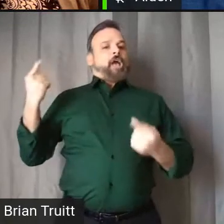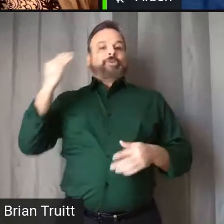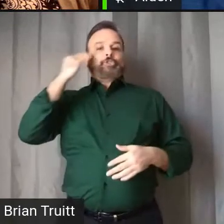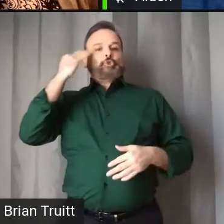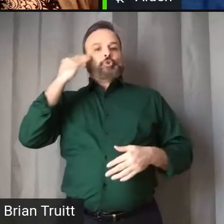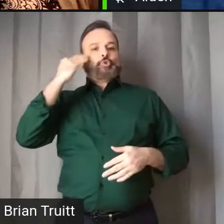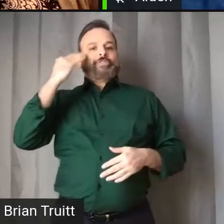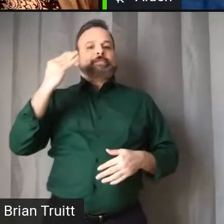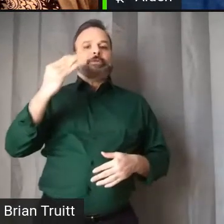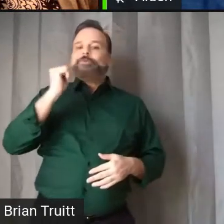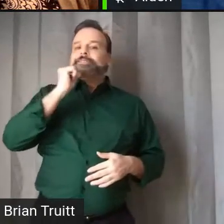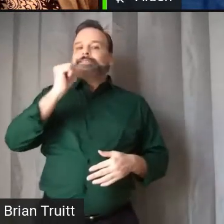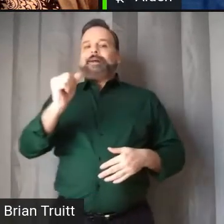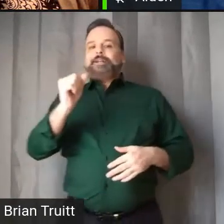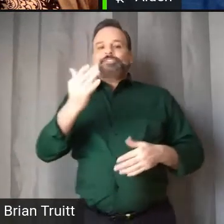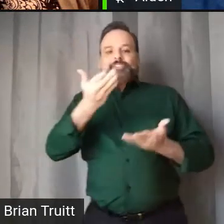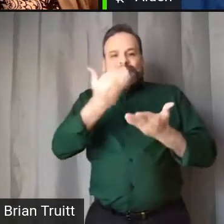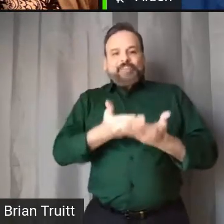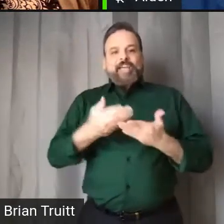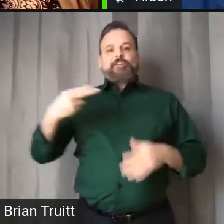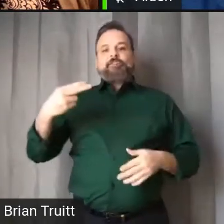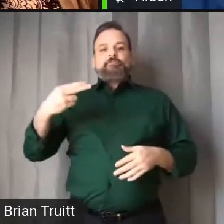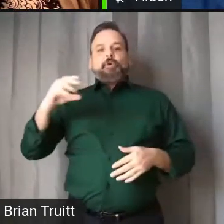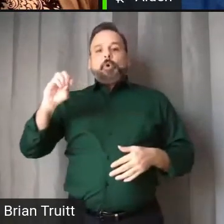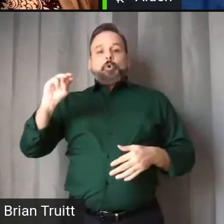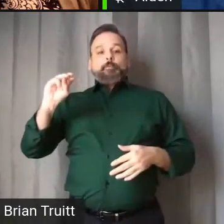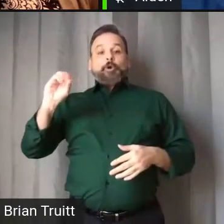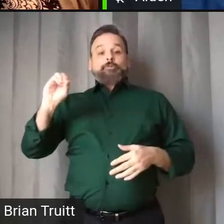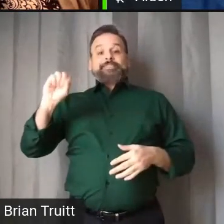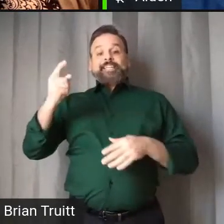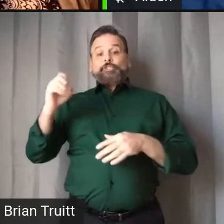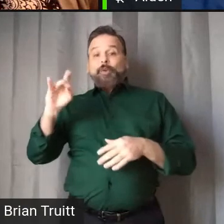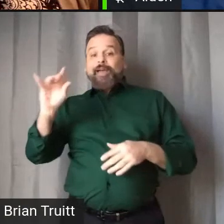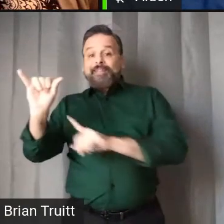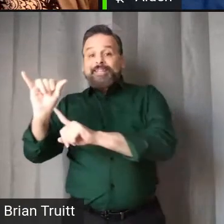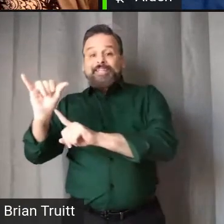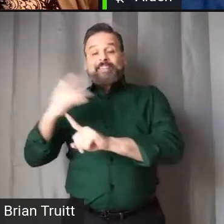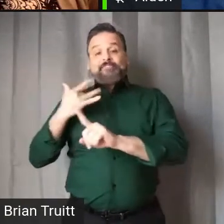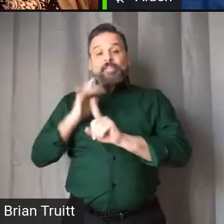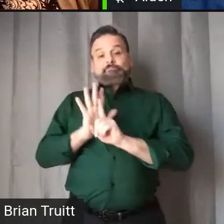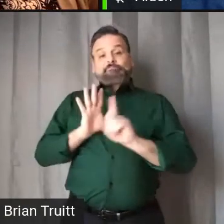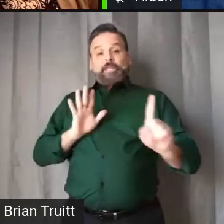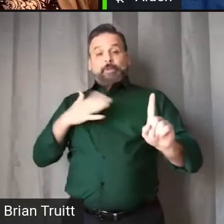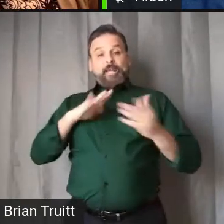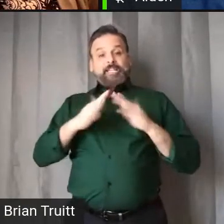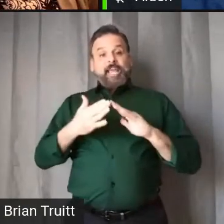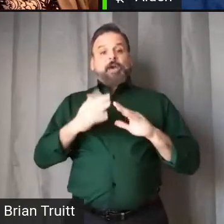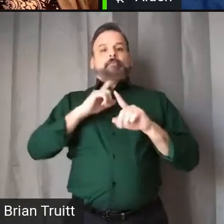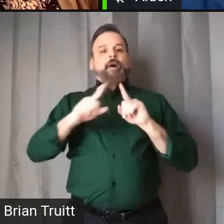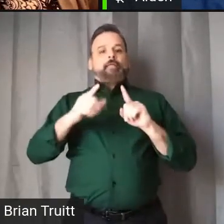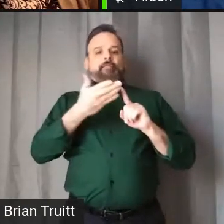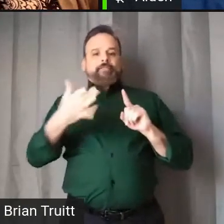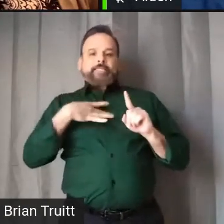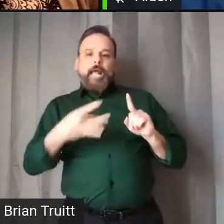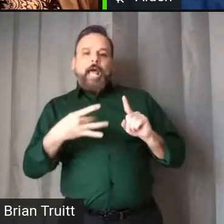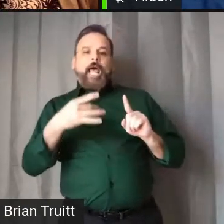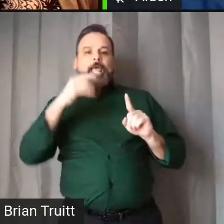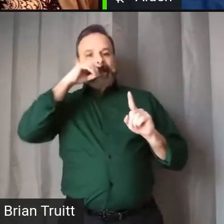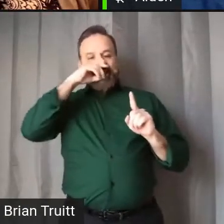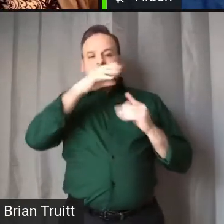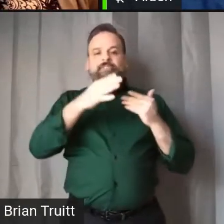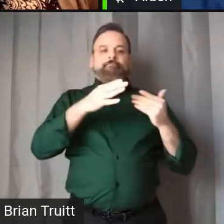the explicit fact of homosexuality that sort of made me feel outcast in my town. It was the fact that the things I was drawn to, whether it was